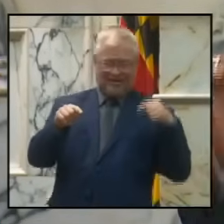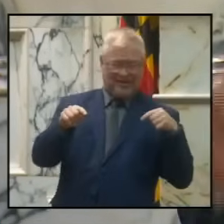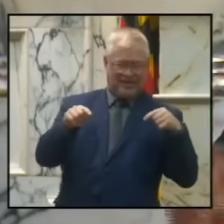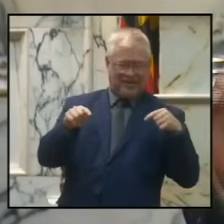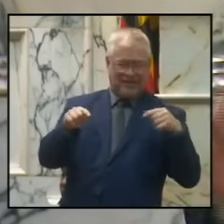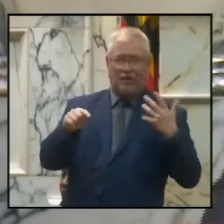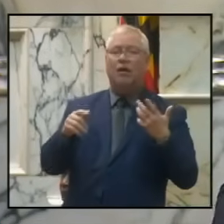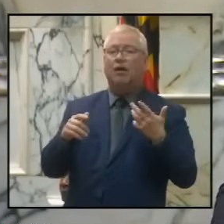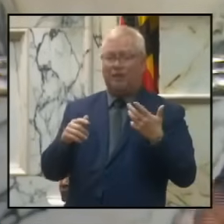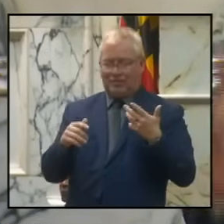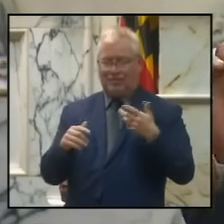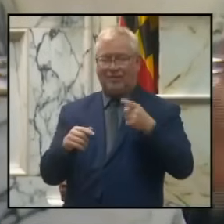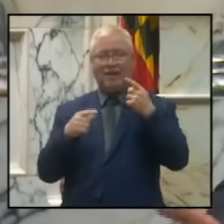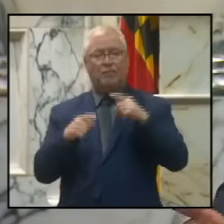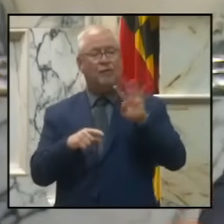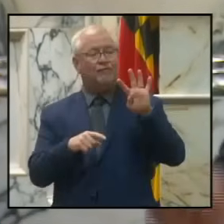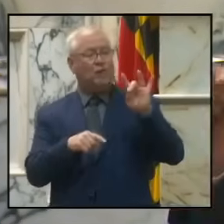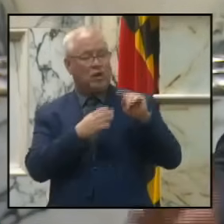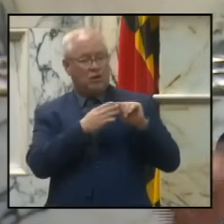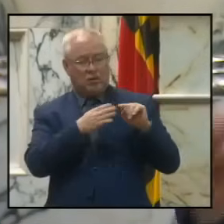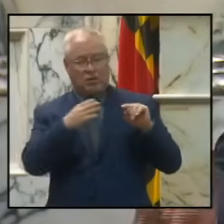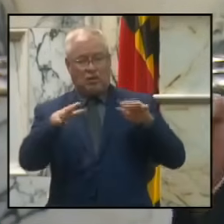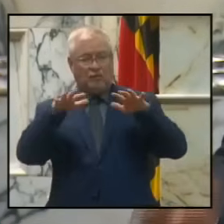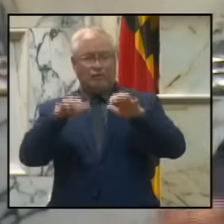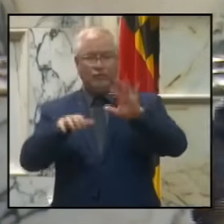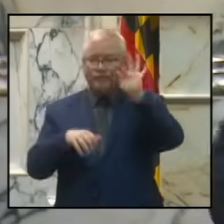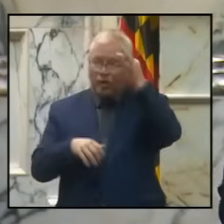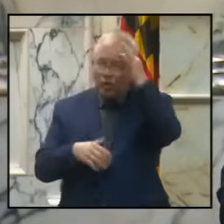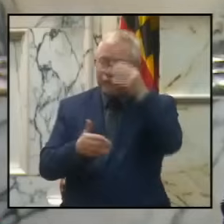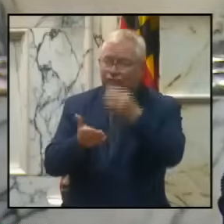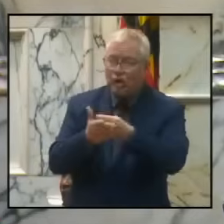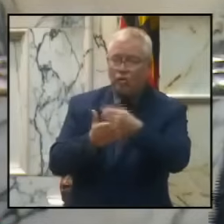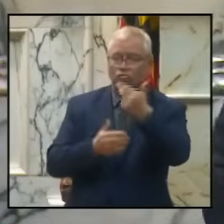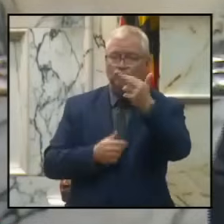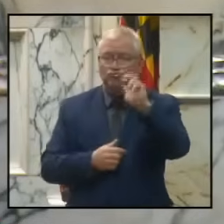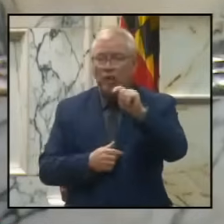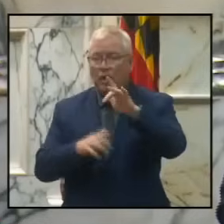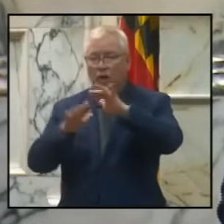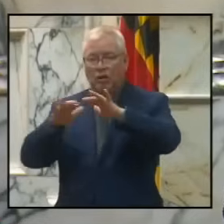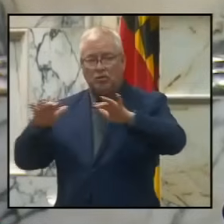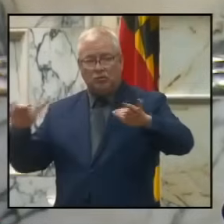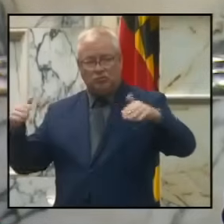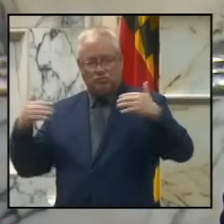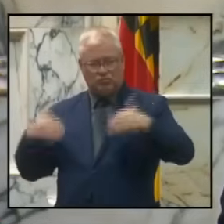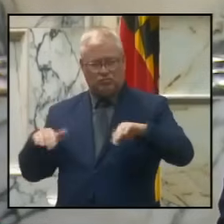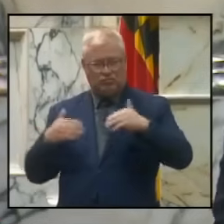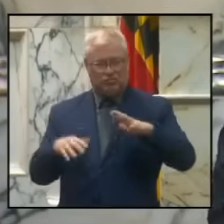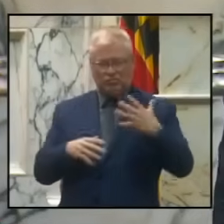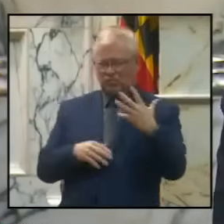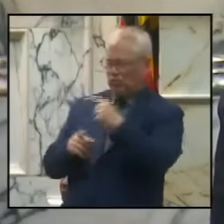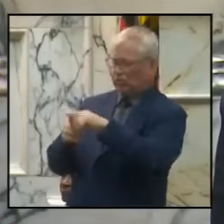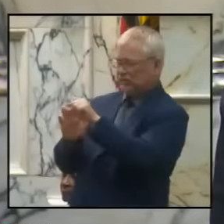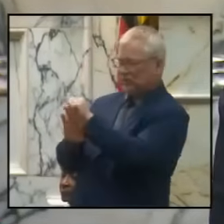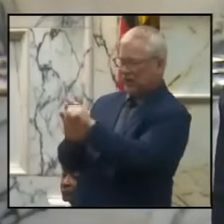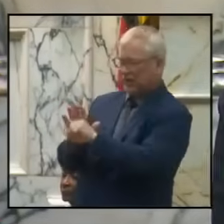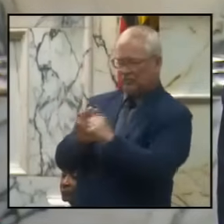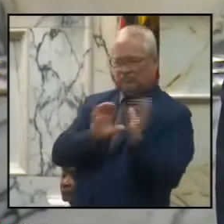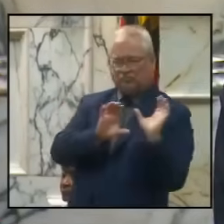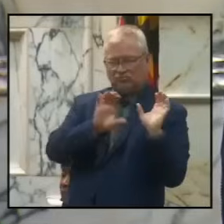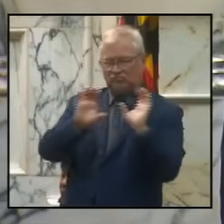all federal grants and loans, including those coming to the state of Maryland. And in the days since the tragedy,